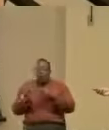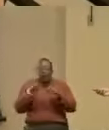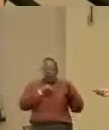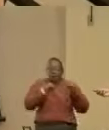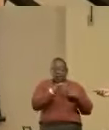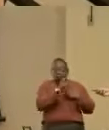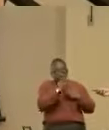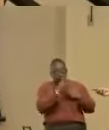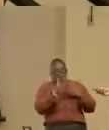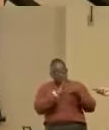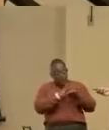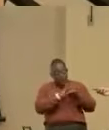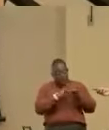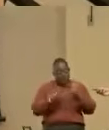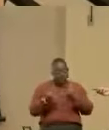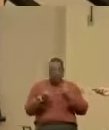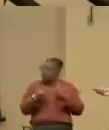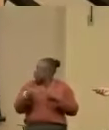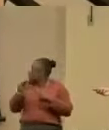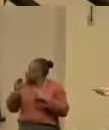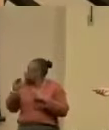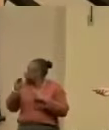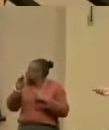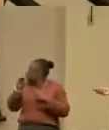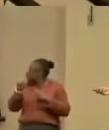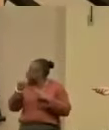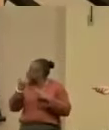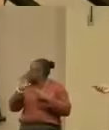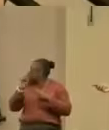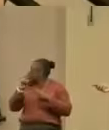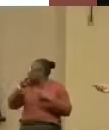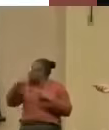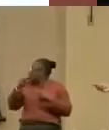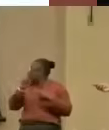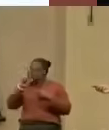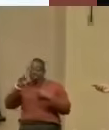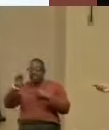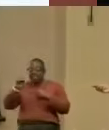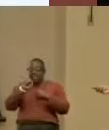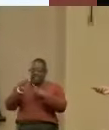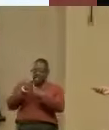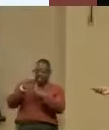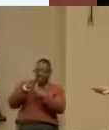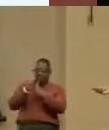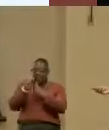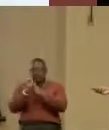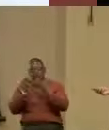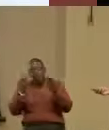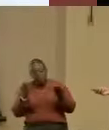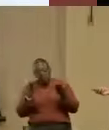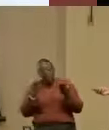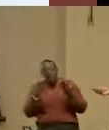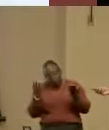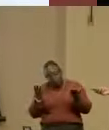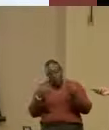mycophenolate does. It's actually not as dangerous as mycophenolate. I guess you could, in theory, kind of put it in between the neutral and dangerous, but it's